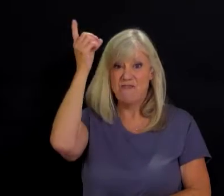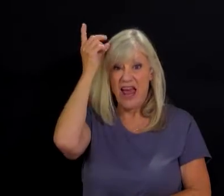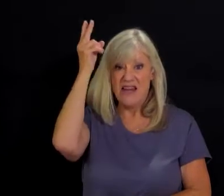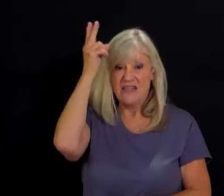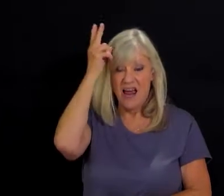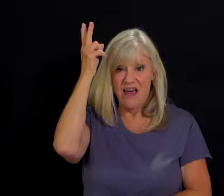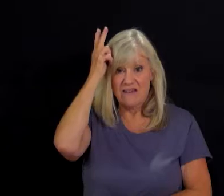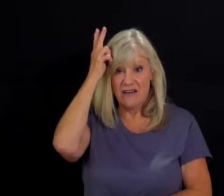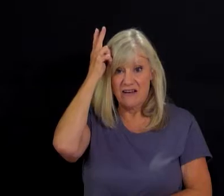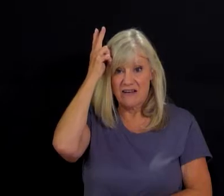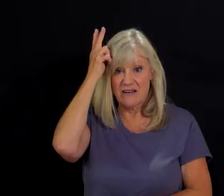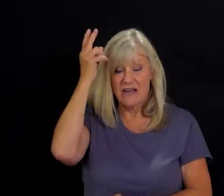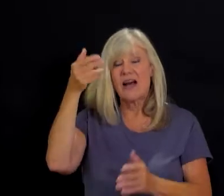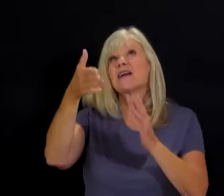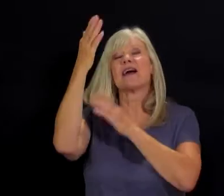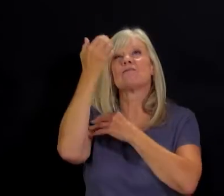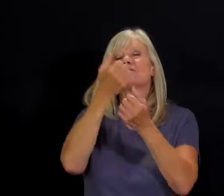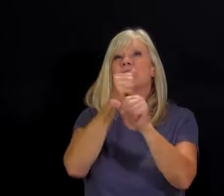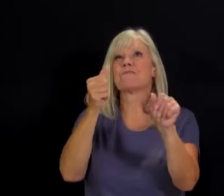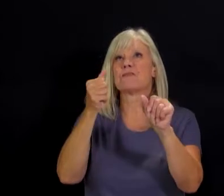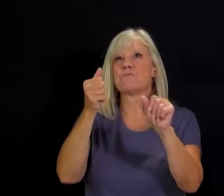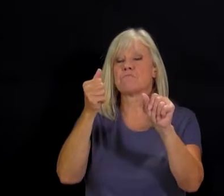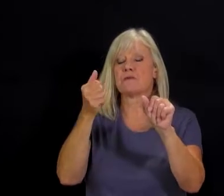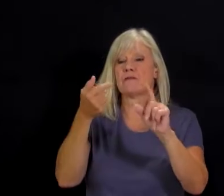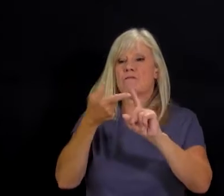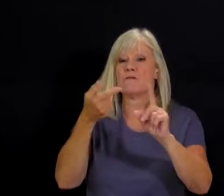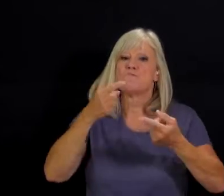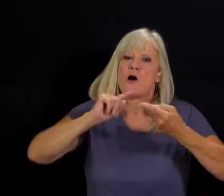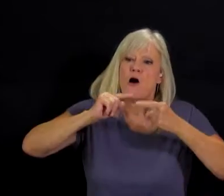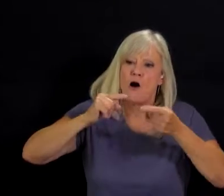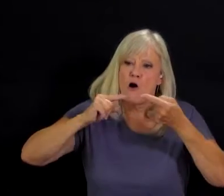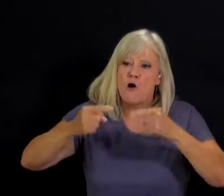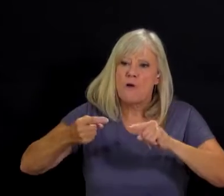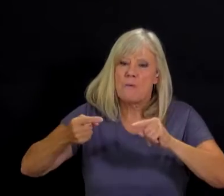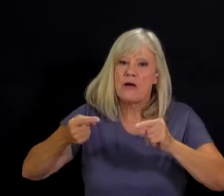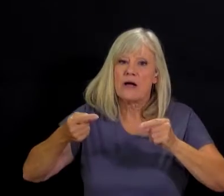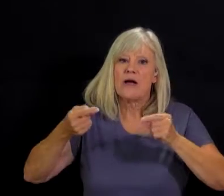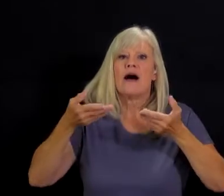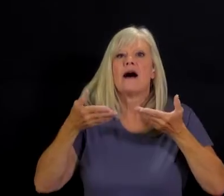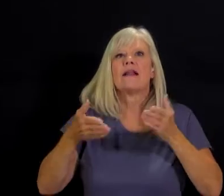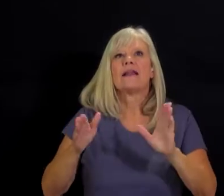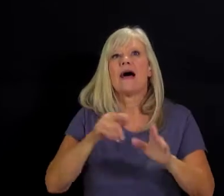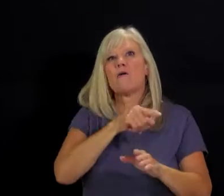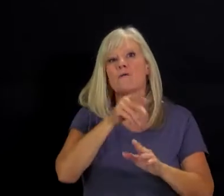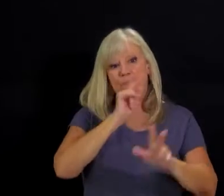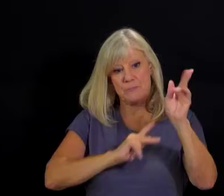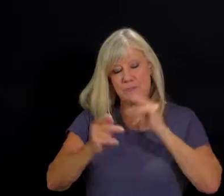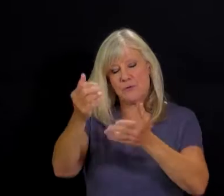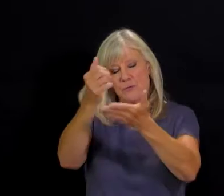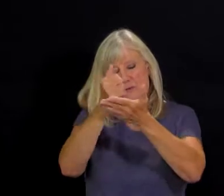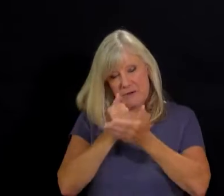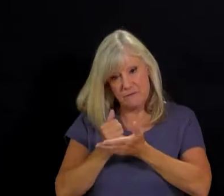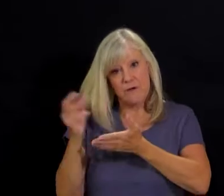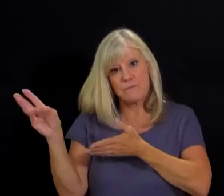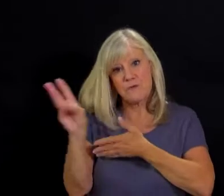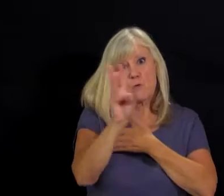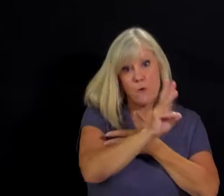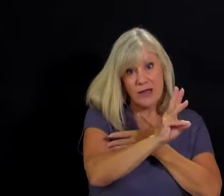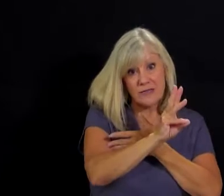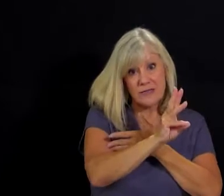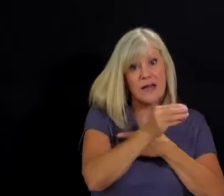that God will preserve them from bloodshed, open passageways for those who have cooperated with Western